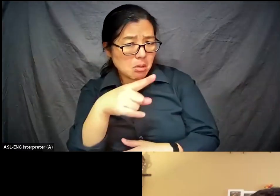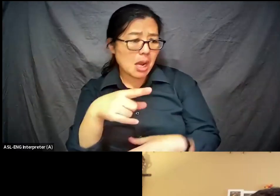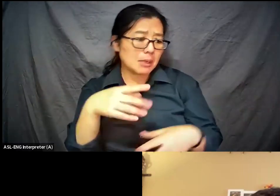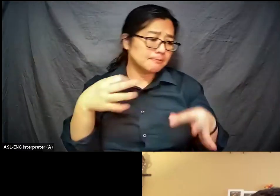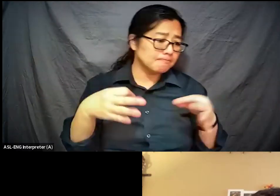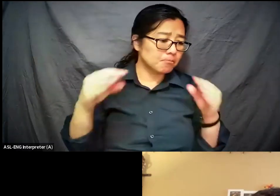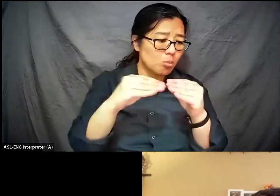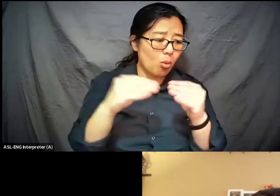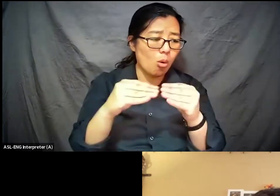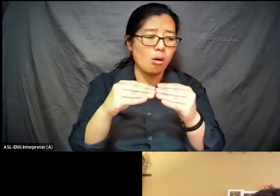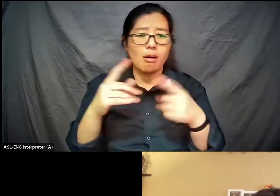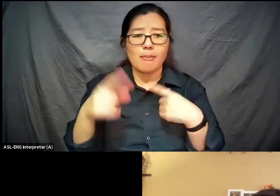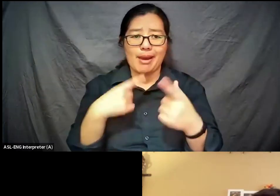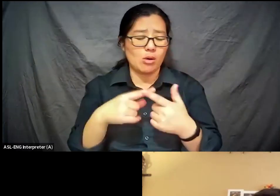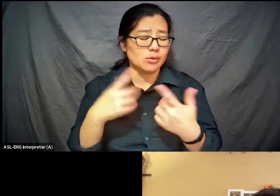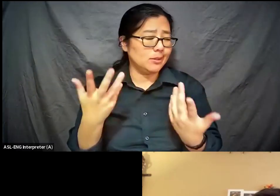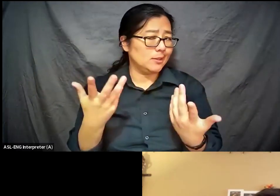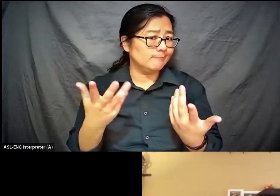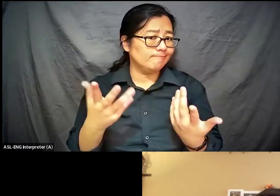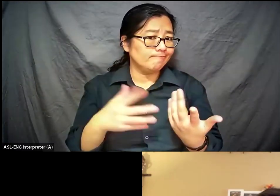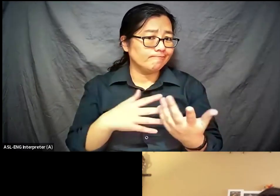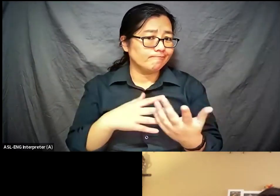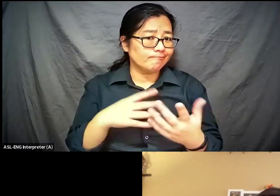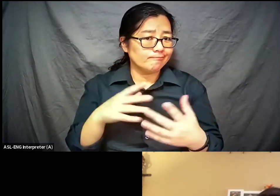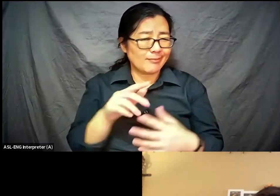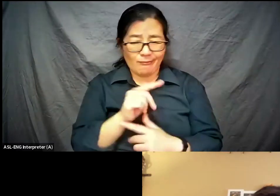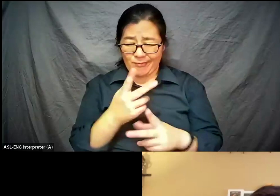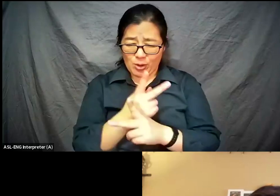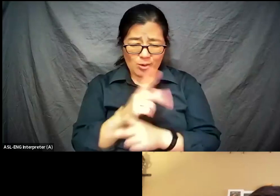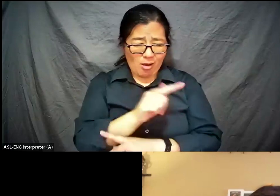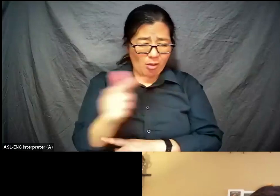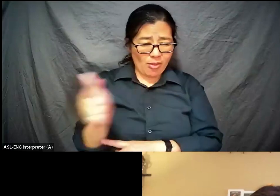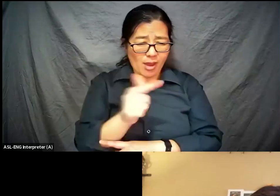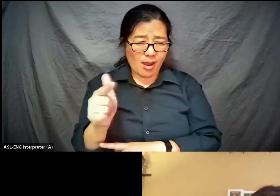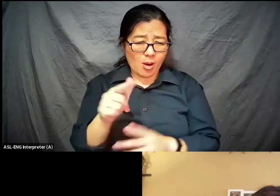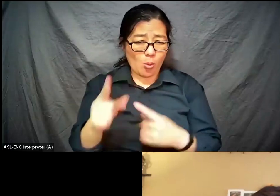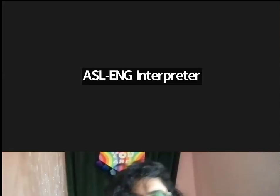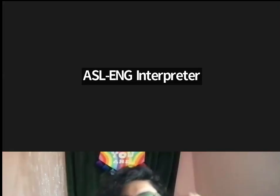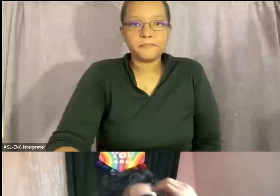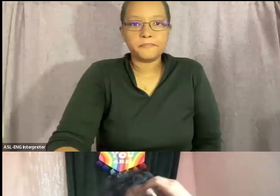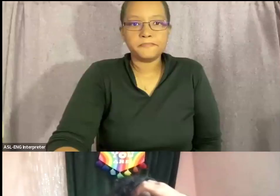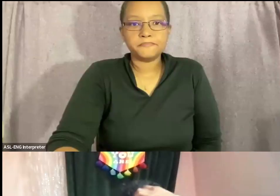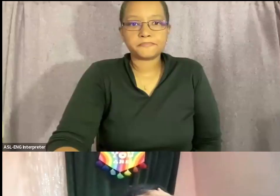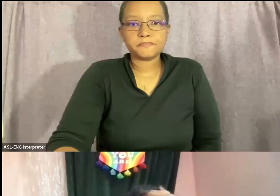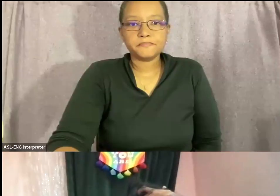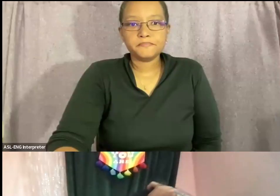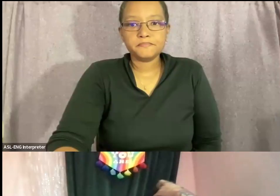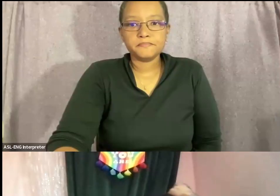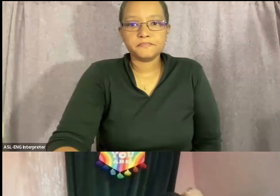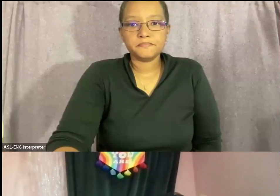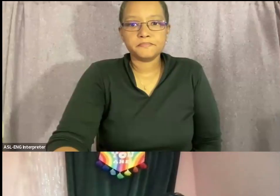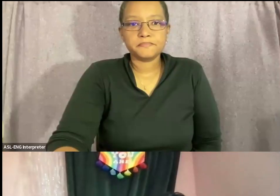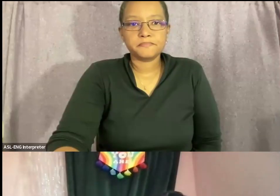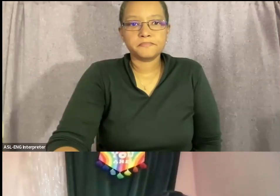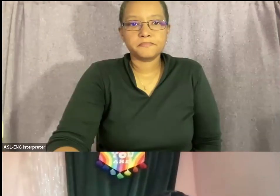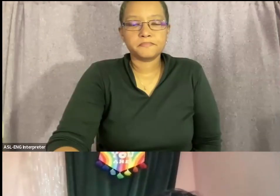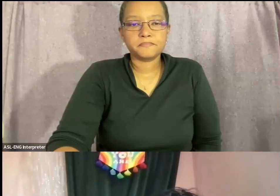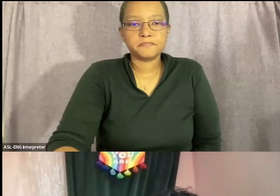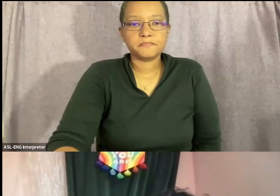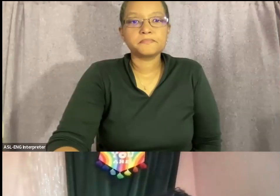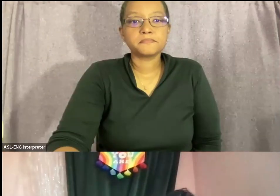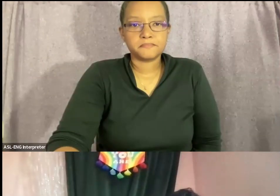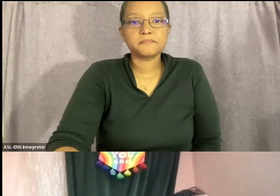to invite this question, right? I really loved your personal reflection of the difference between